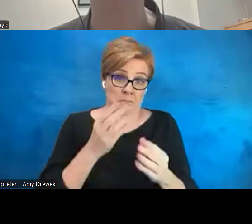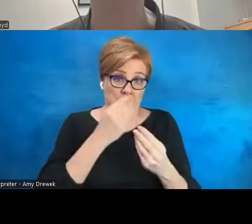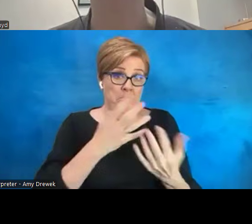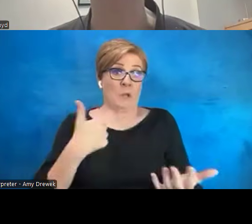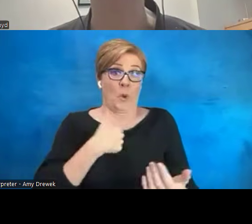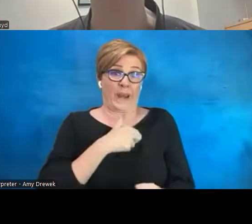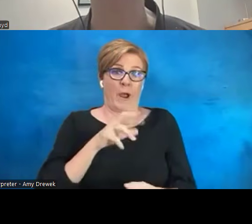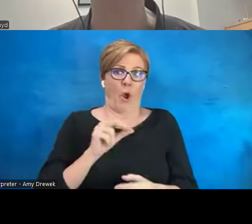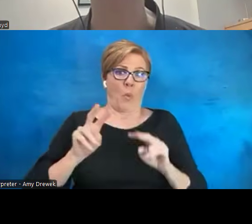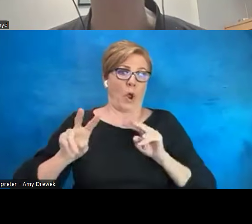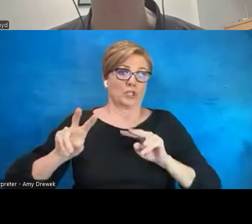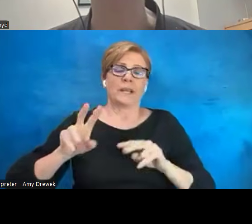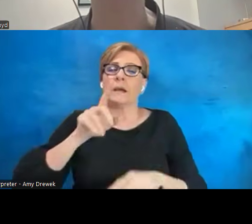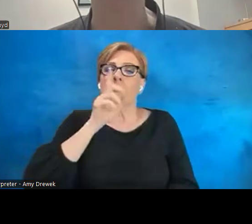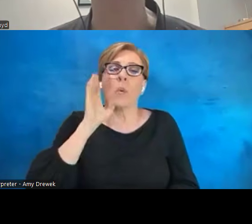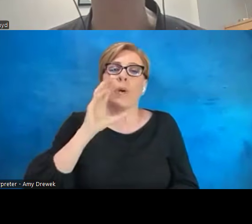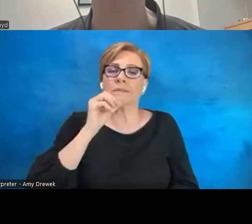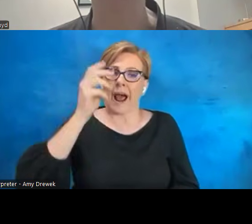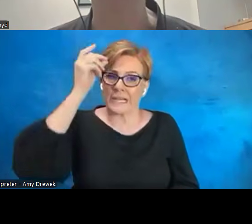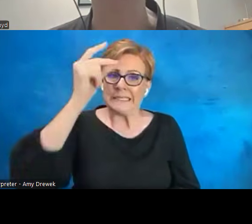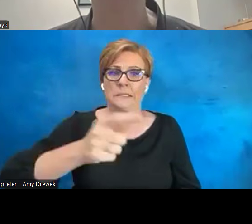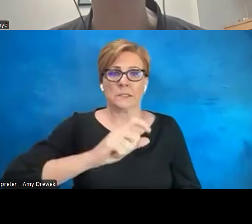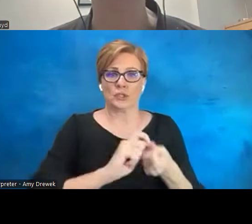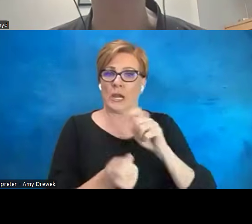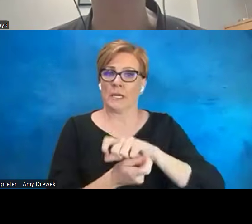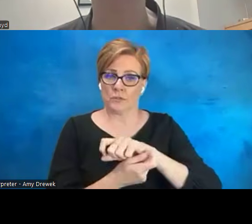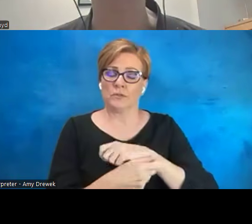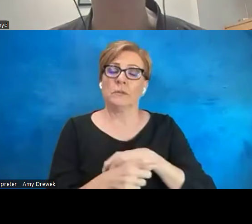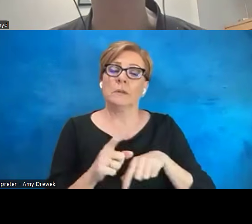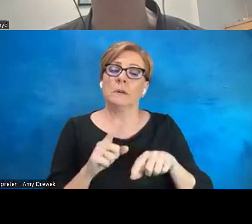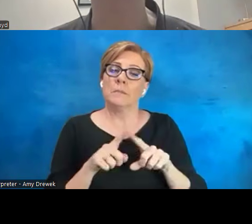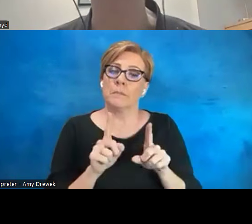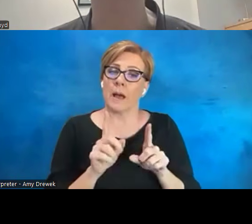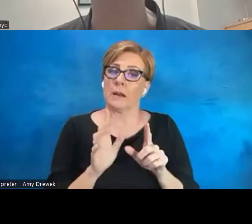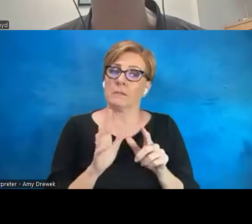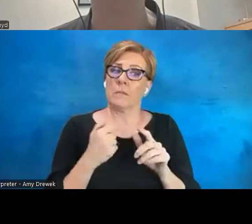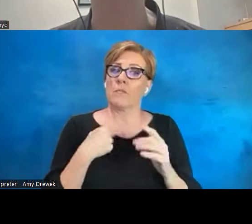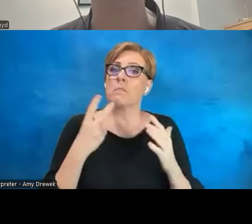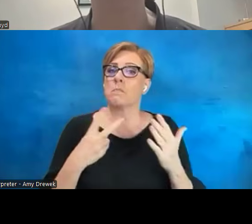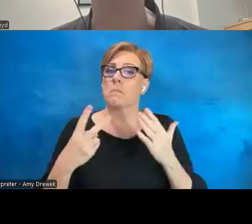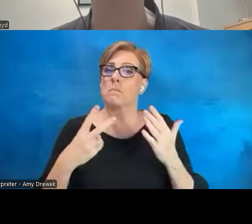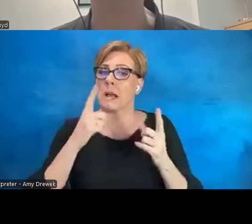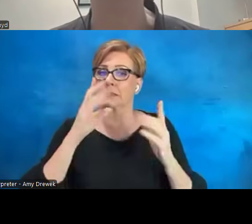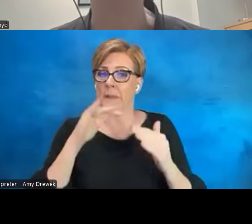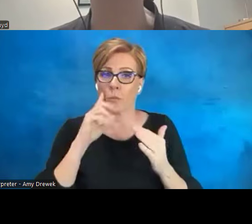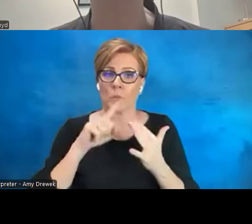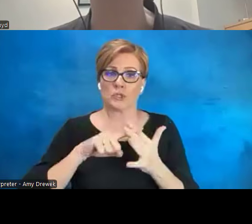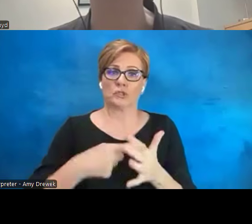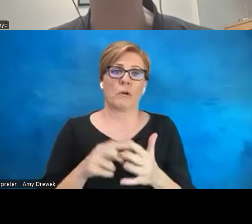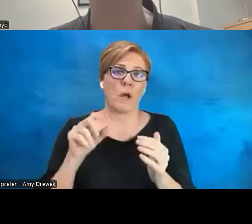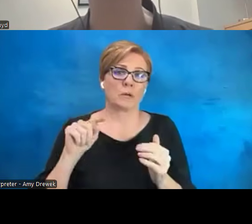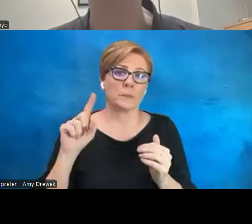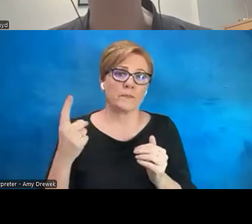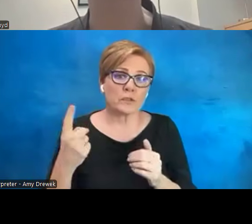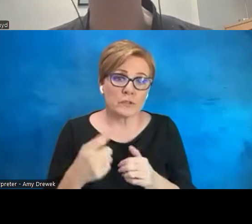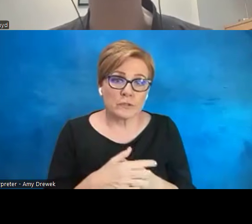an immediate change. It's not an imminent change. It's something that is anticipated for fiscal year 27, which will start